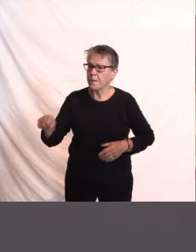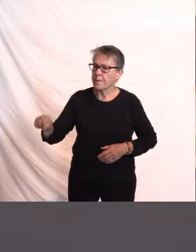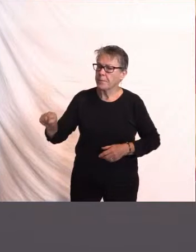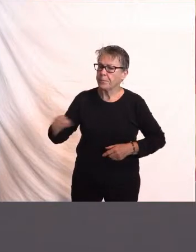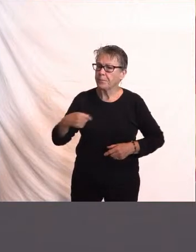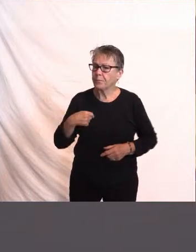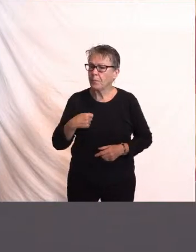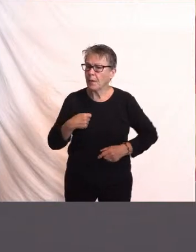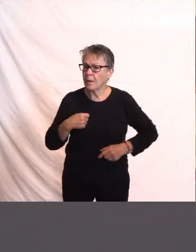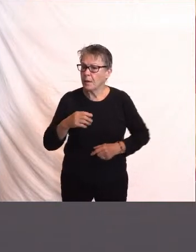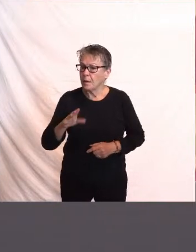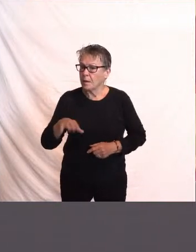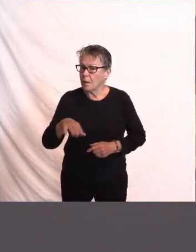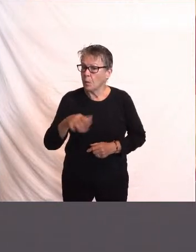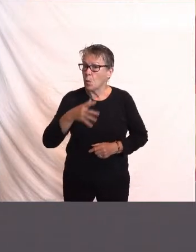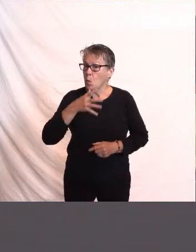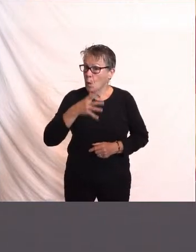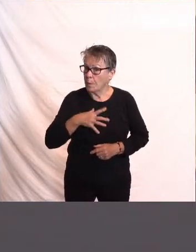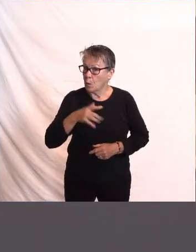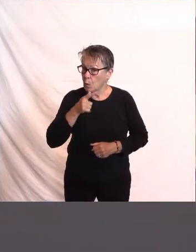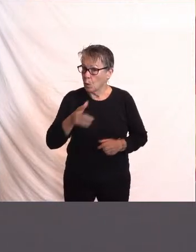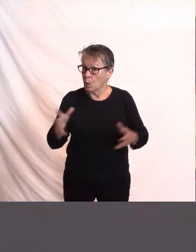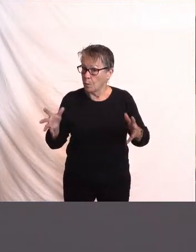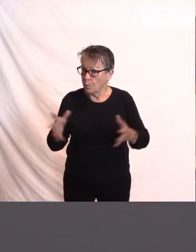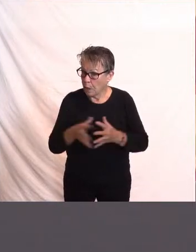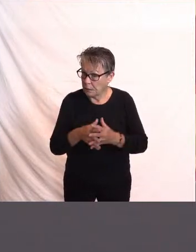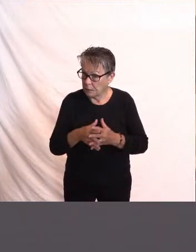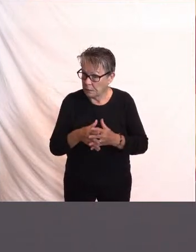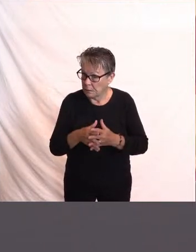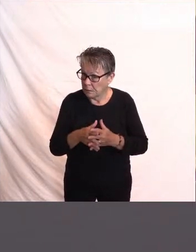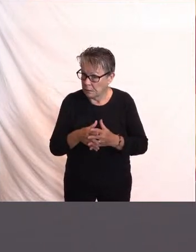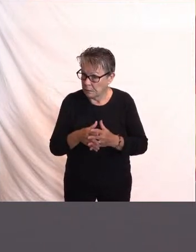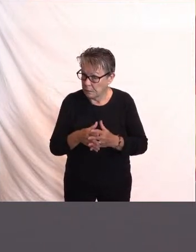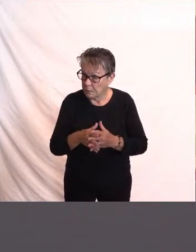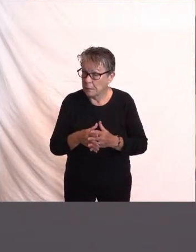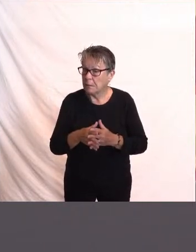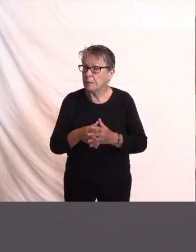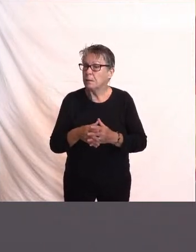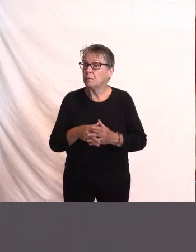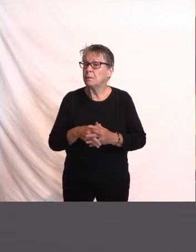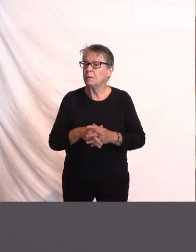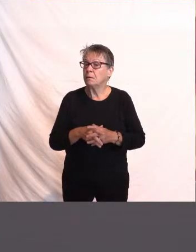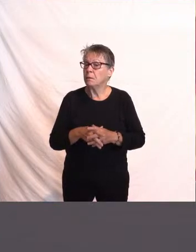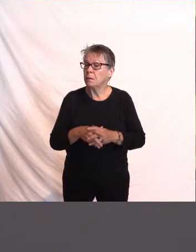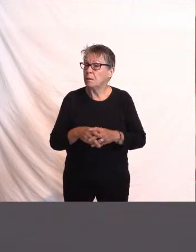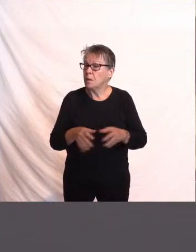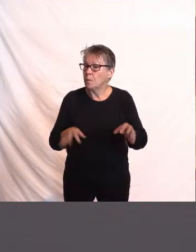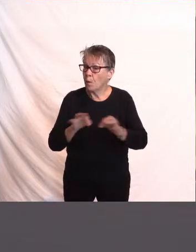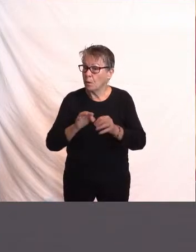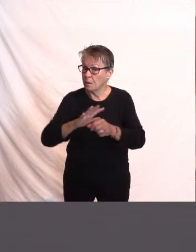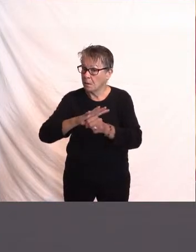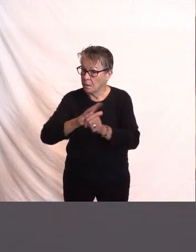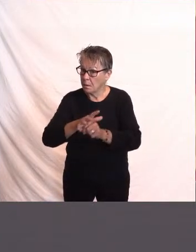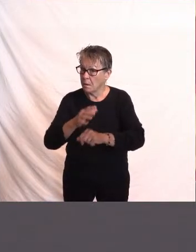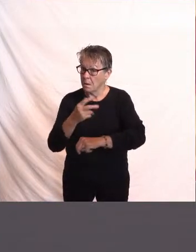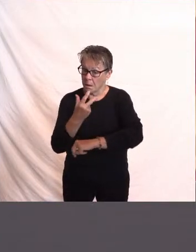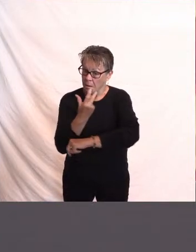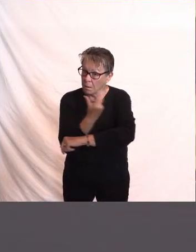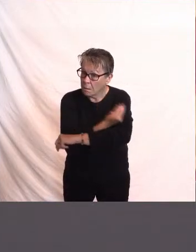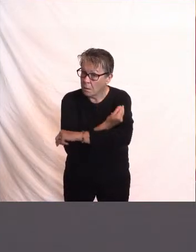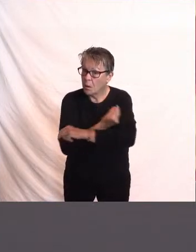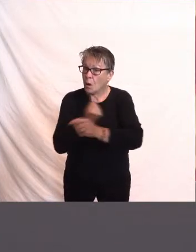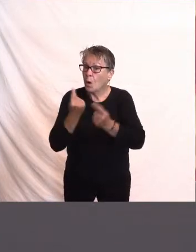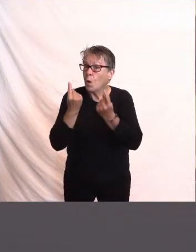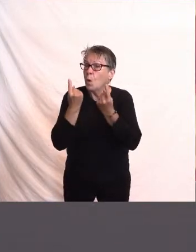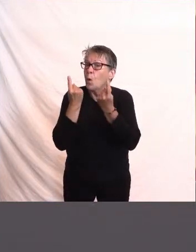want to get across is that the COVID vaccine is effective and will not harm you or